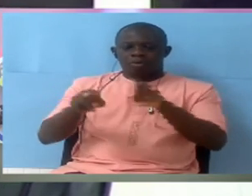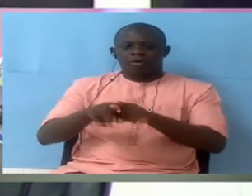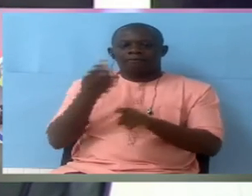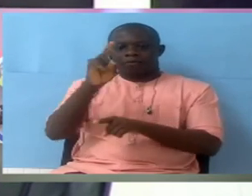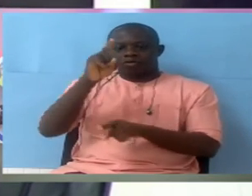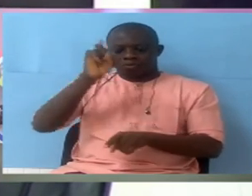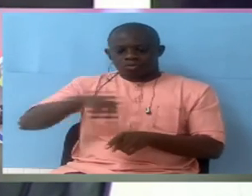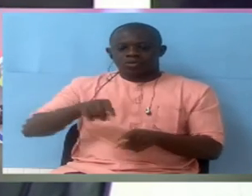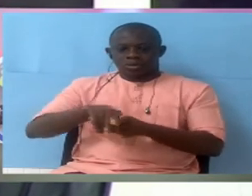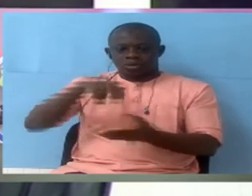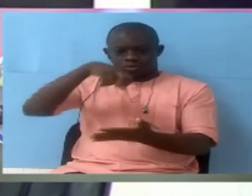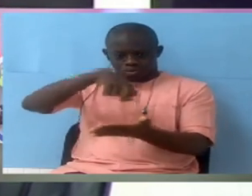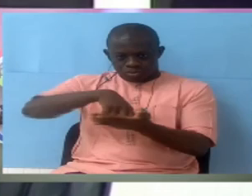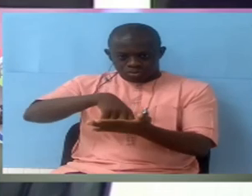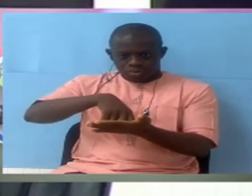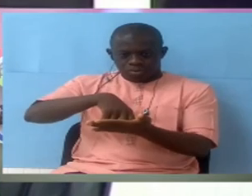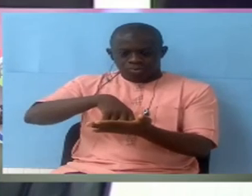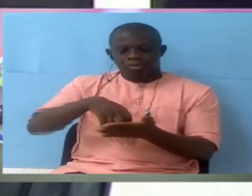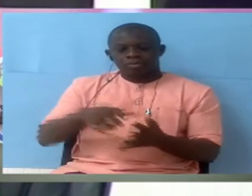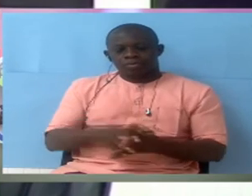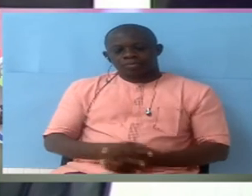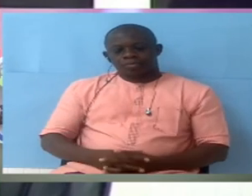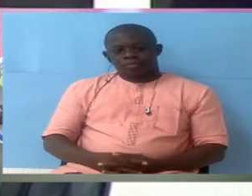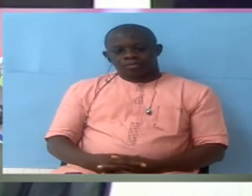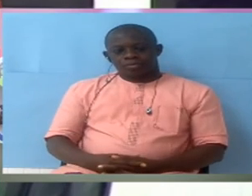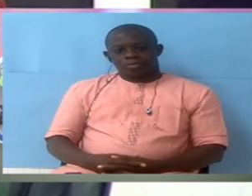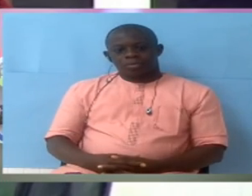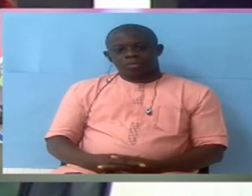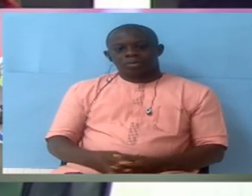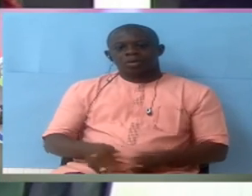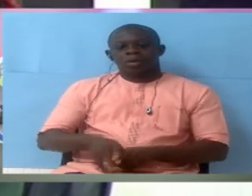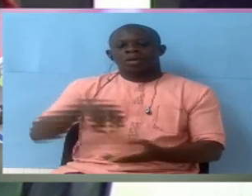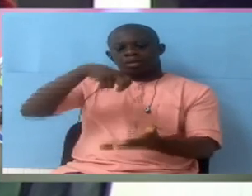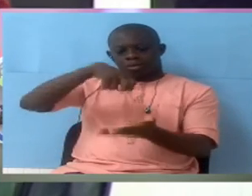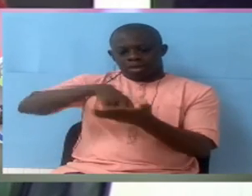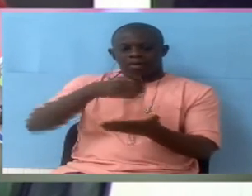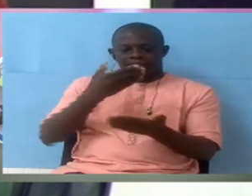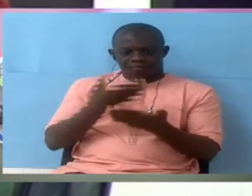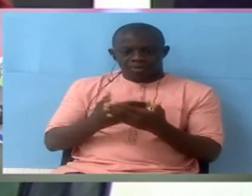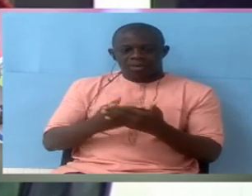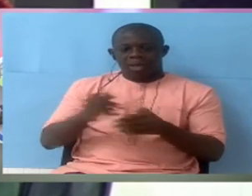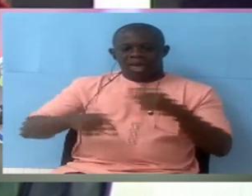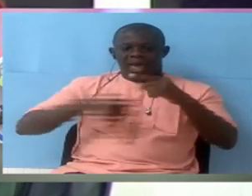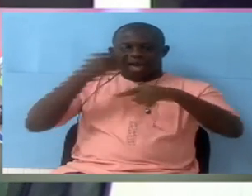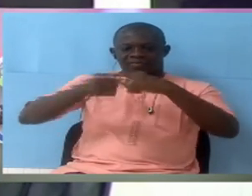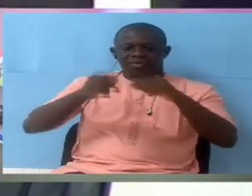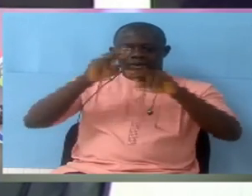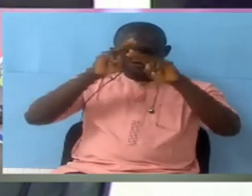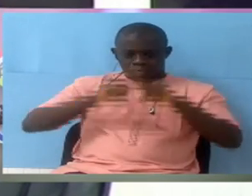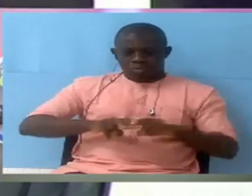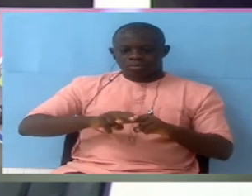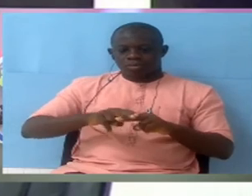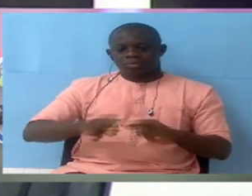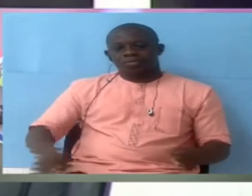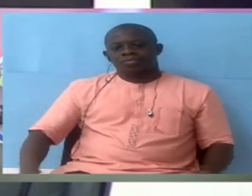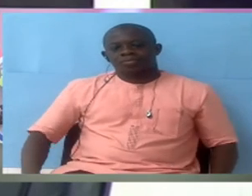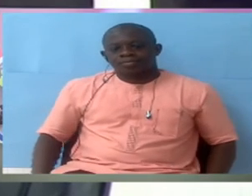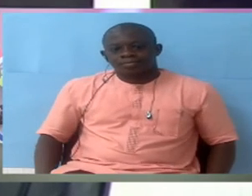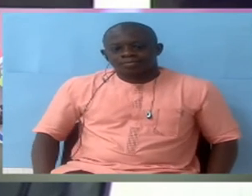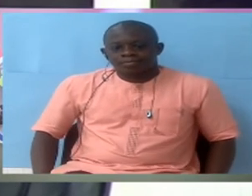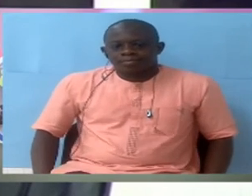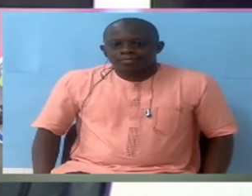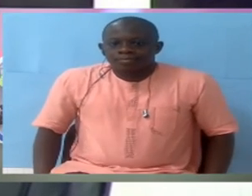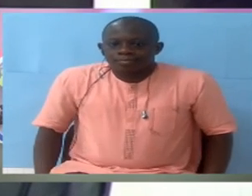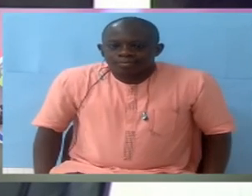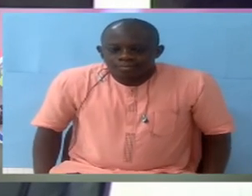Not a chair before I kneel down and then. After suka, sit down. Be pare soga talk.